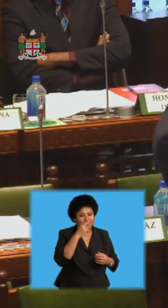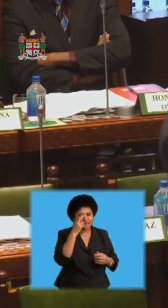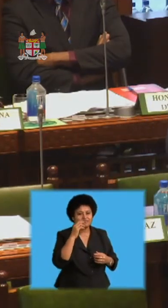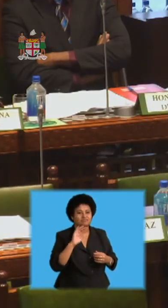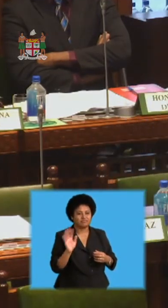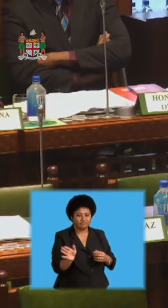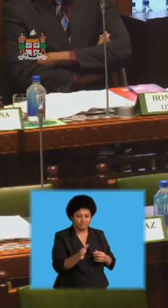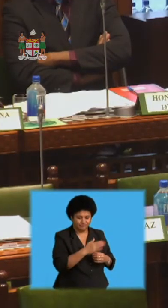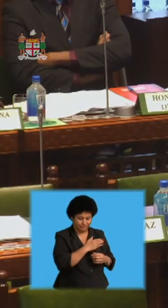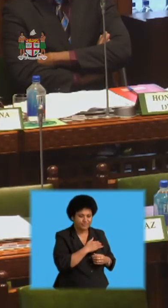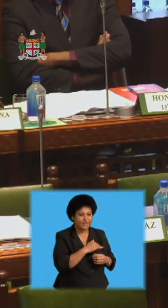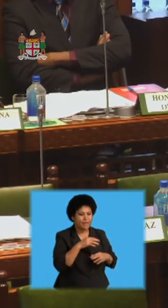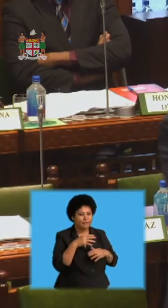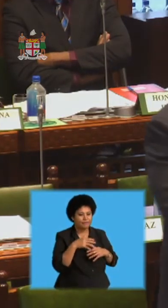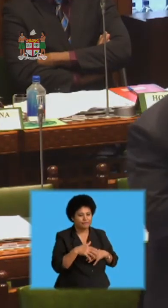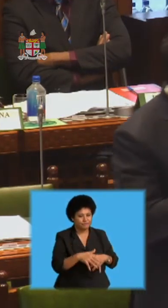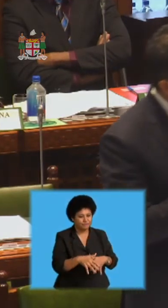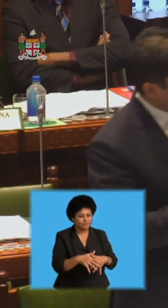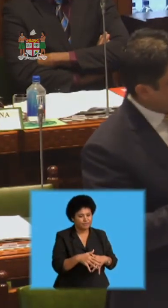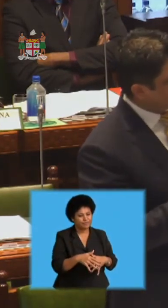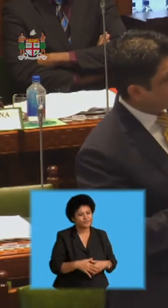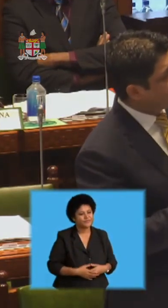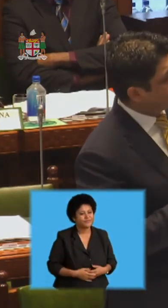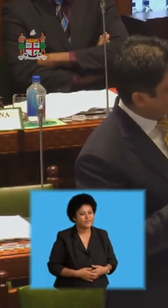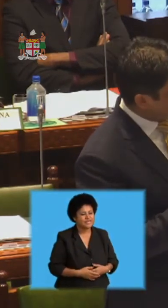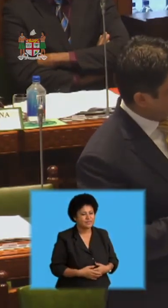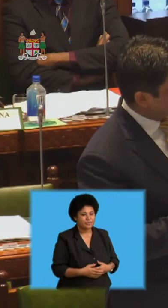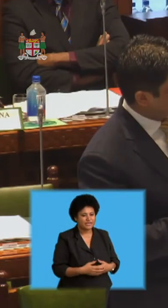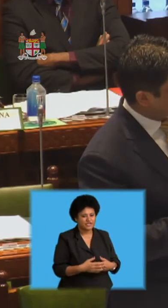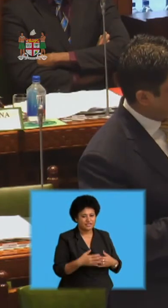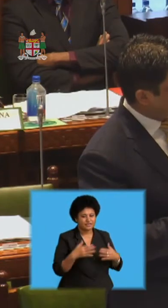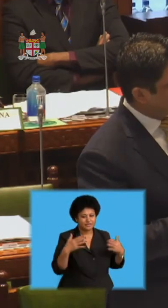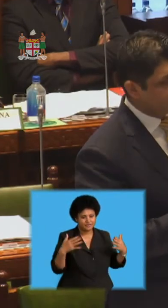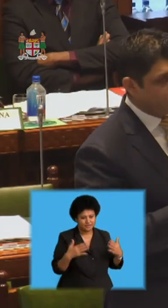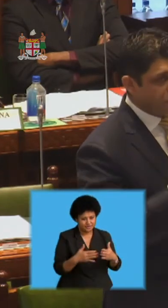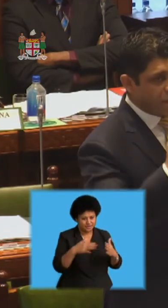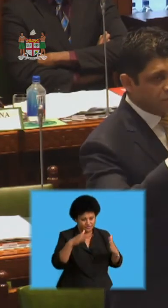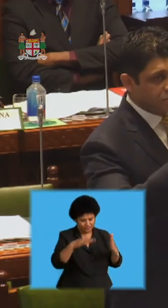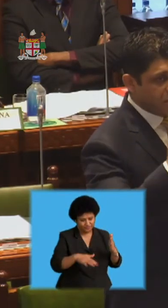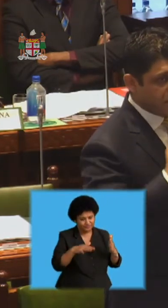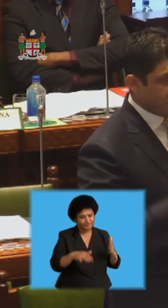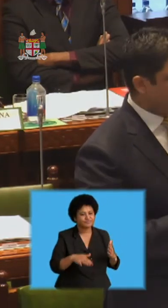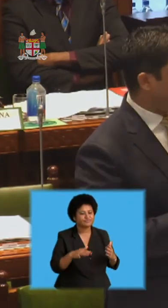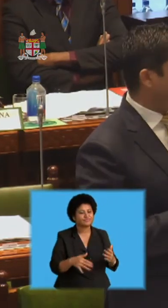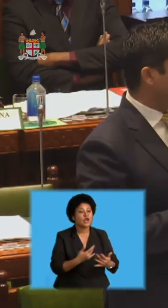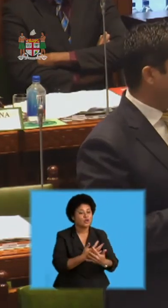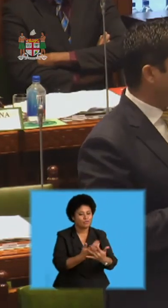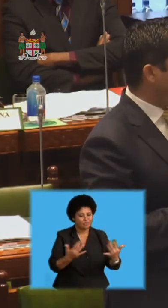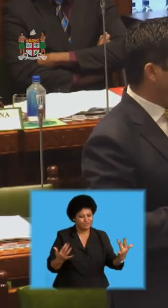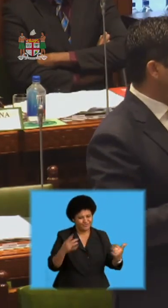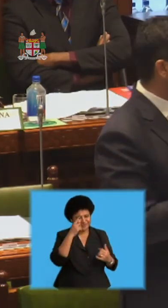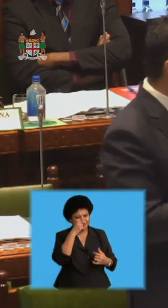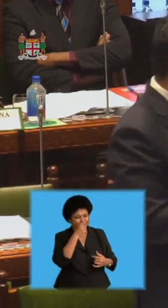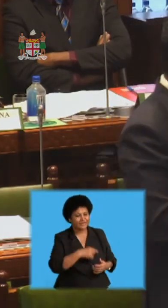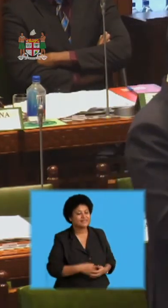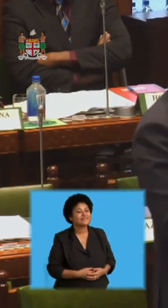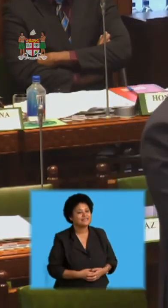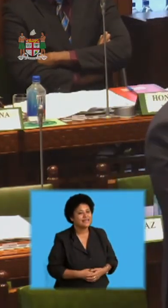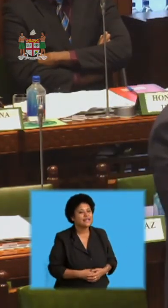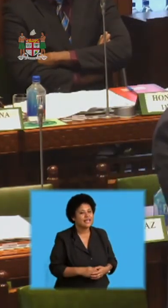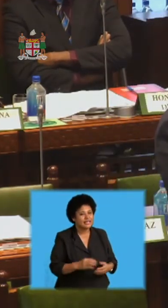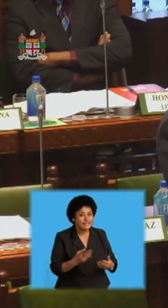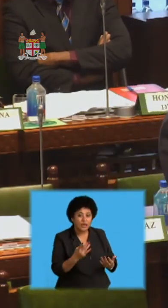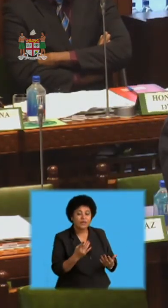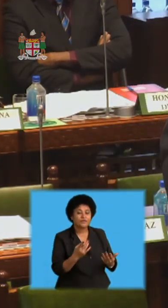neglecting the upper 30%, but the huge focus needs to be on the 70%. So we are actually getting the development plan is currently being worked